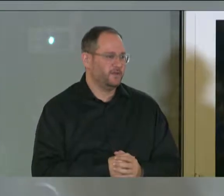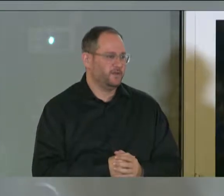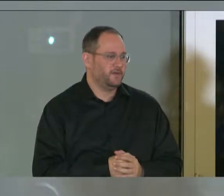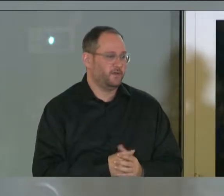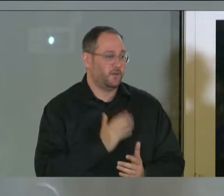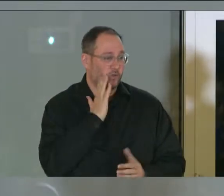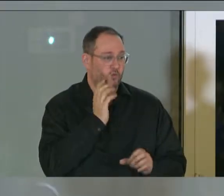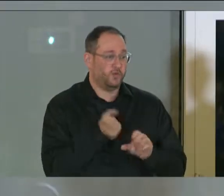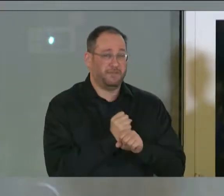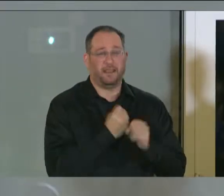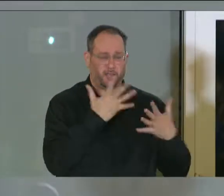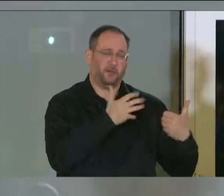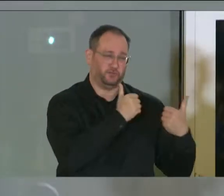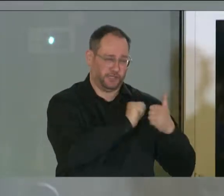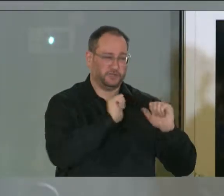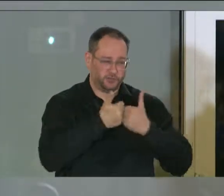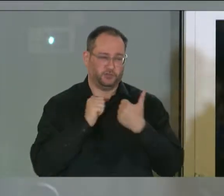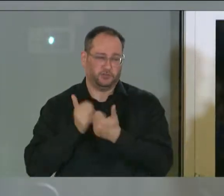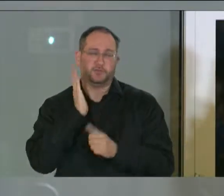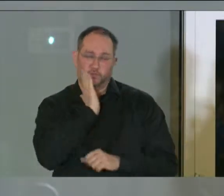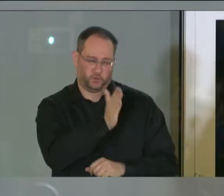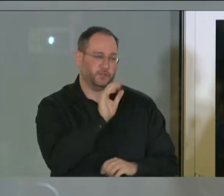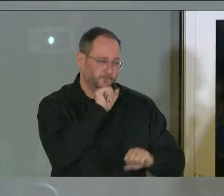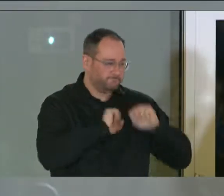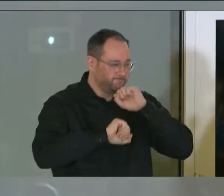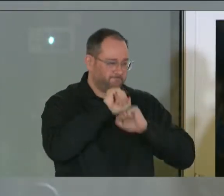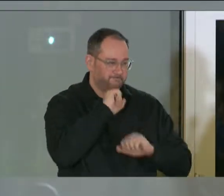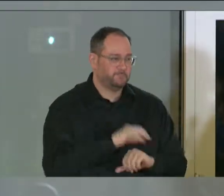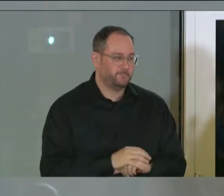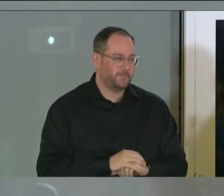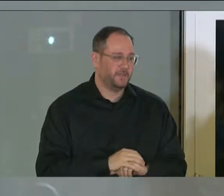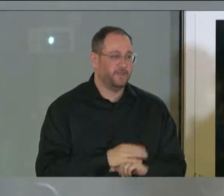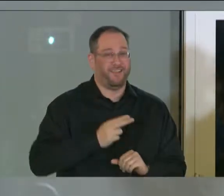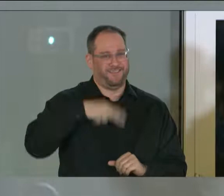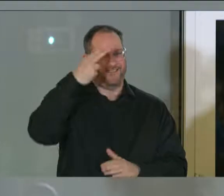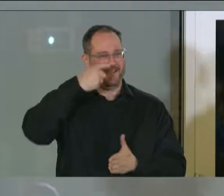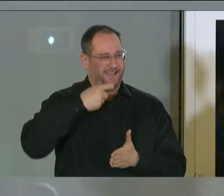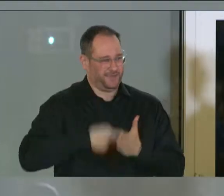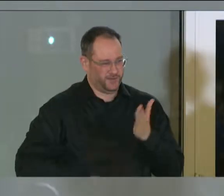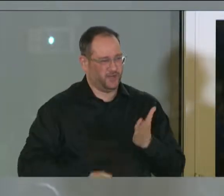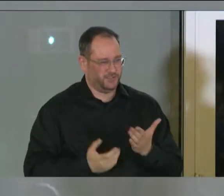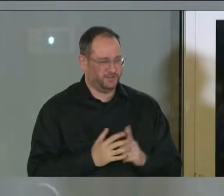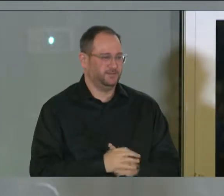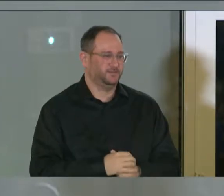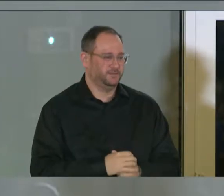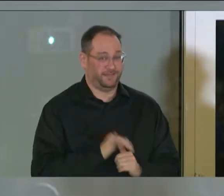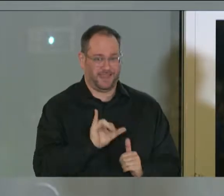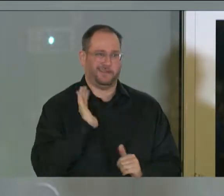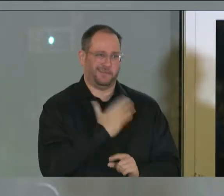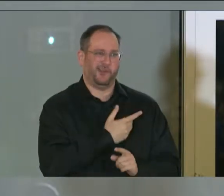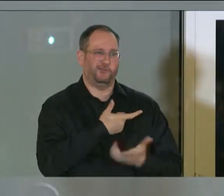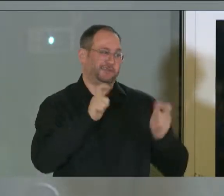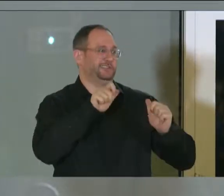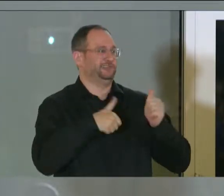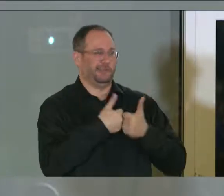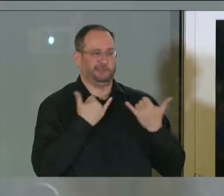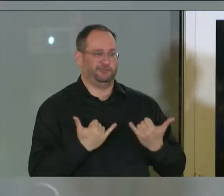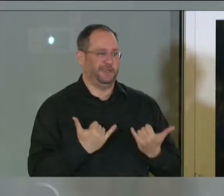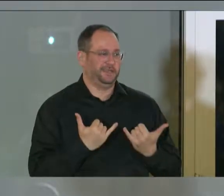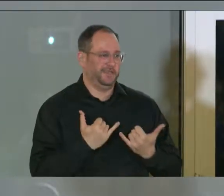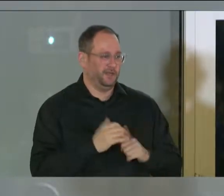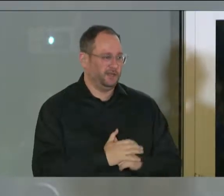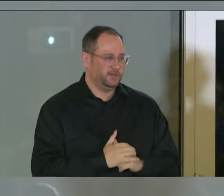challenges. High cost is our biggest challenge, and growing disparity. So